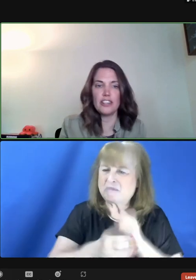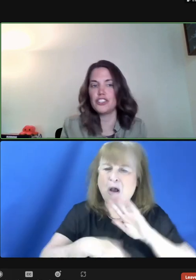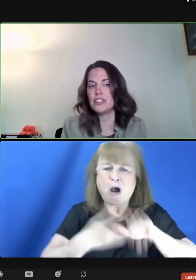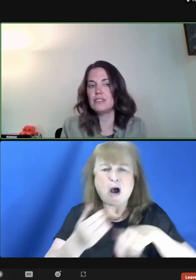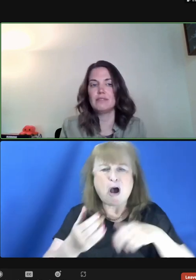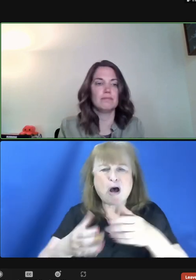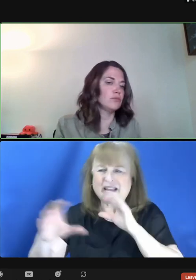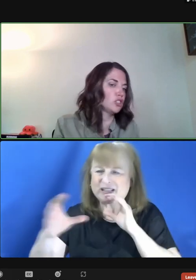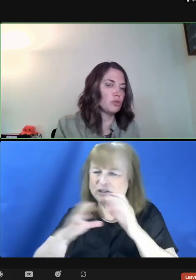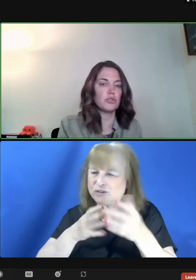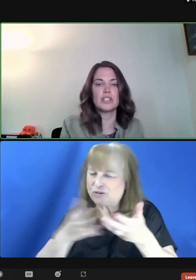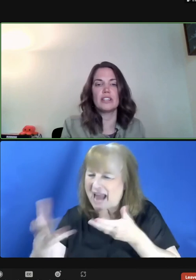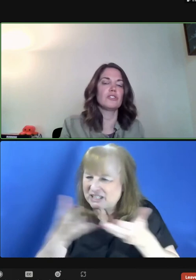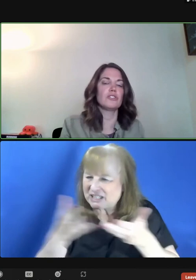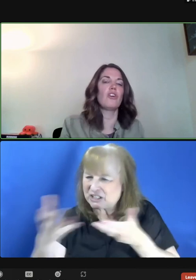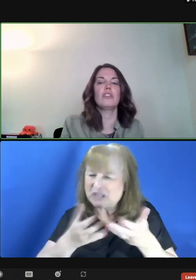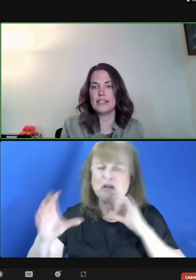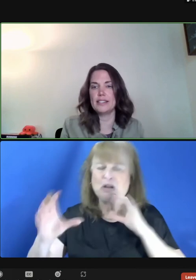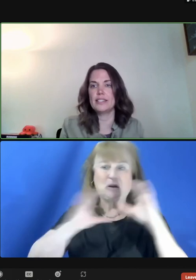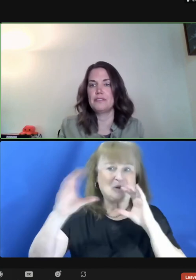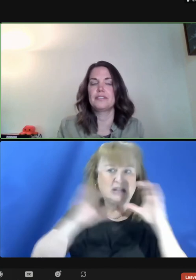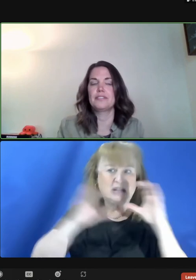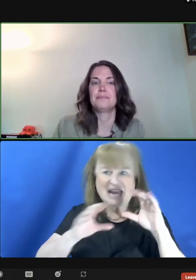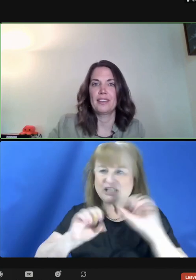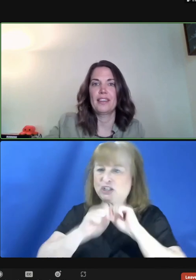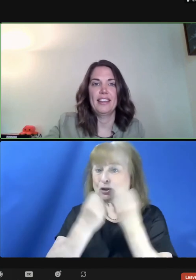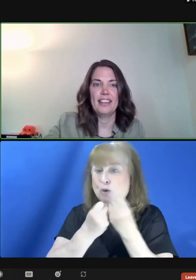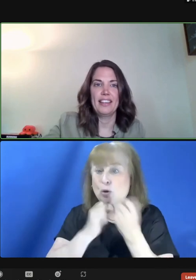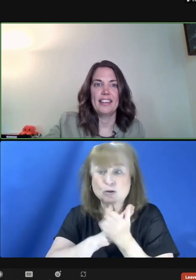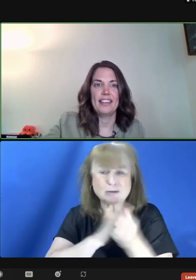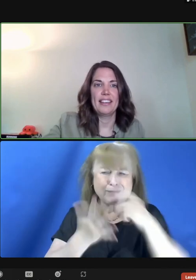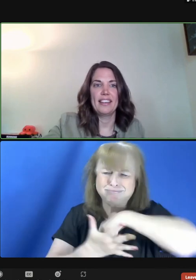interactions, communication, social skills, all of that stuff.